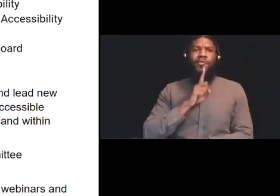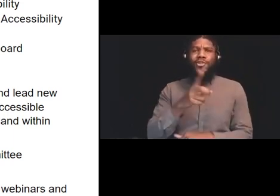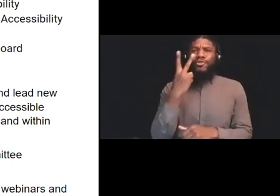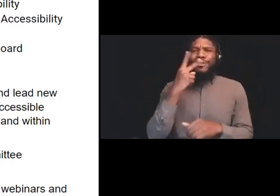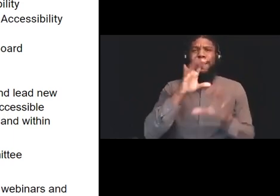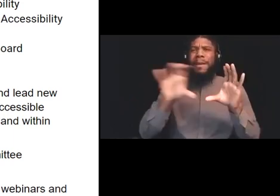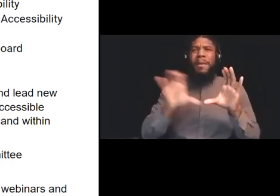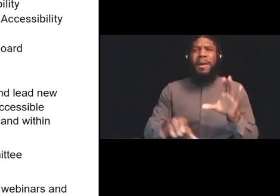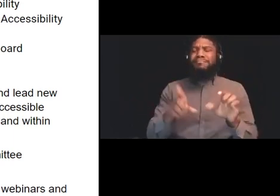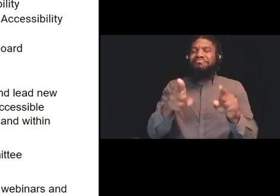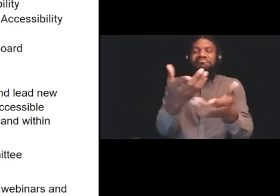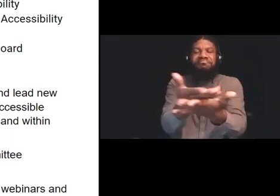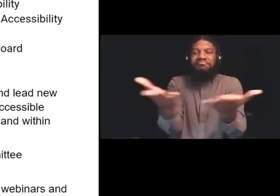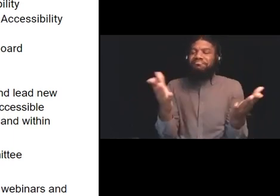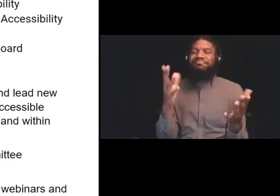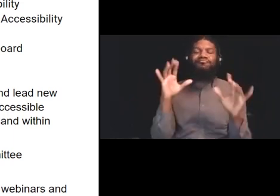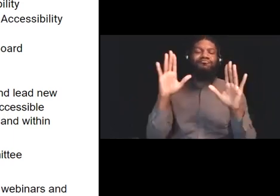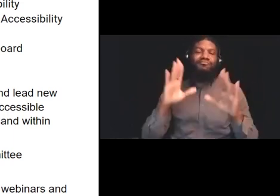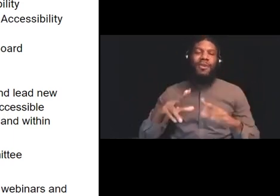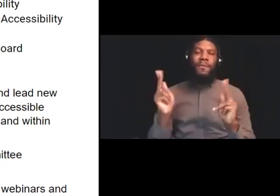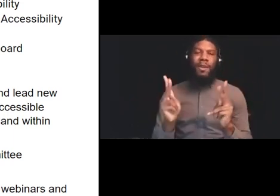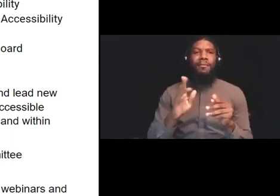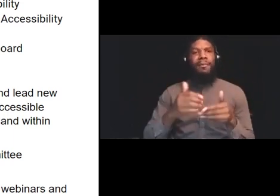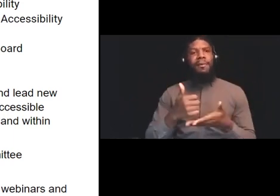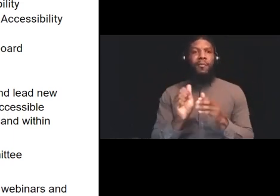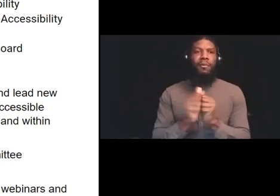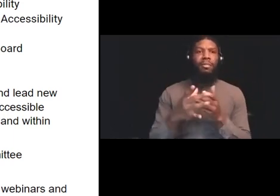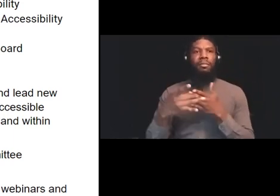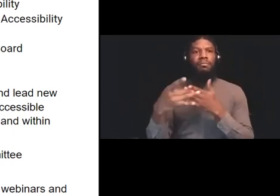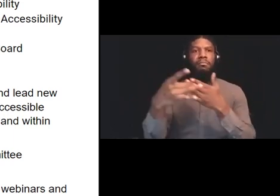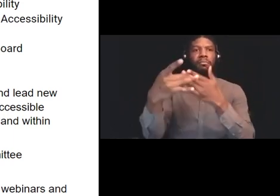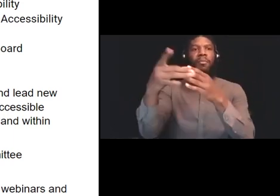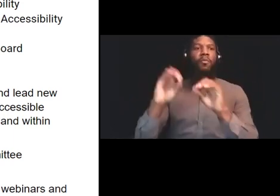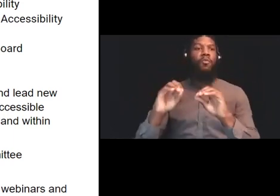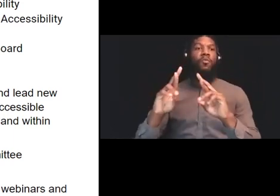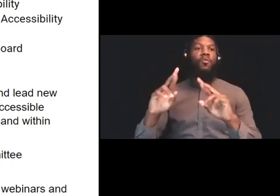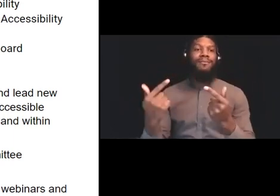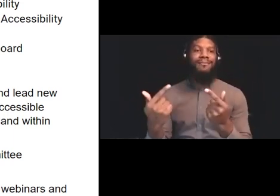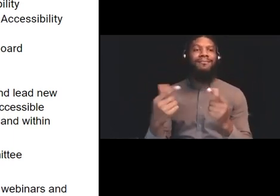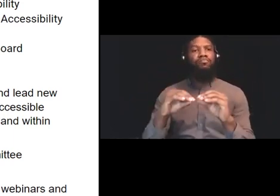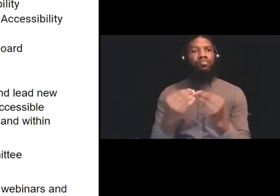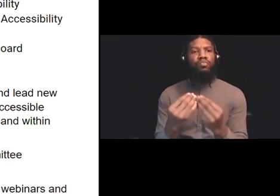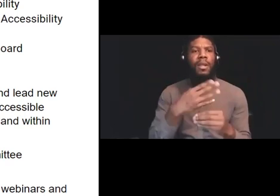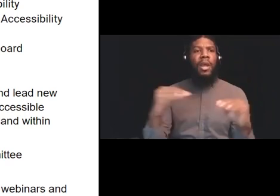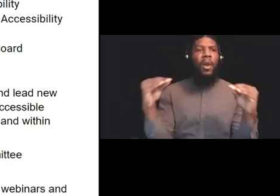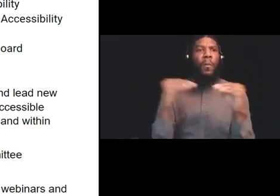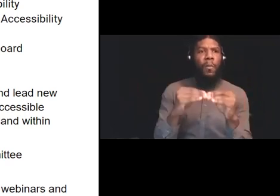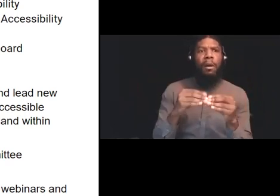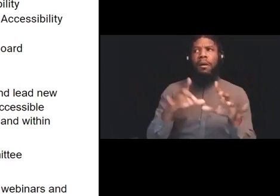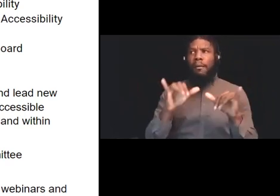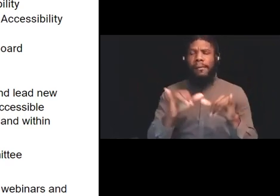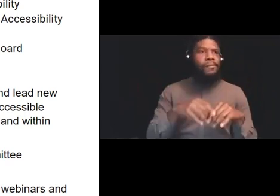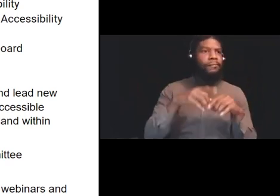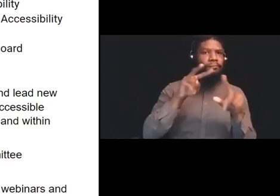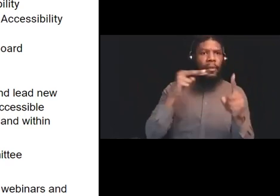display here today, to help guide our organization and to get a more integrated perspective on the work we're all doing so